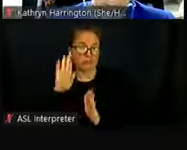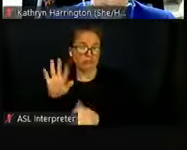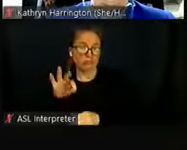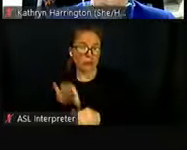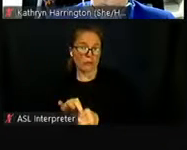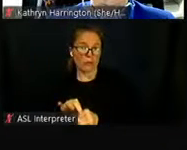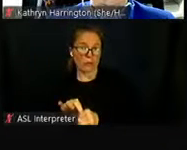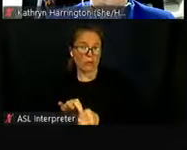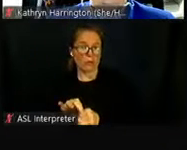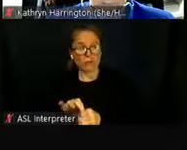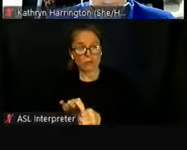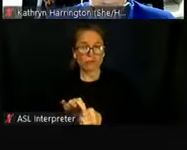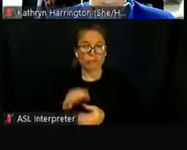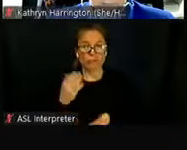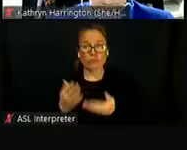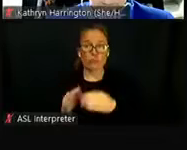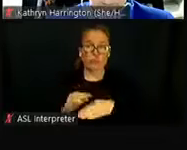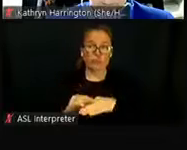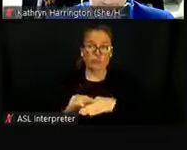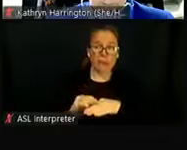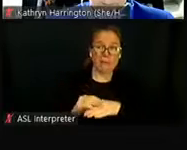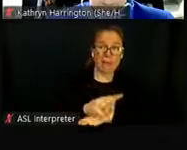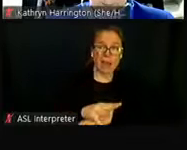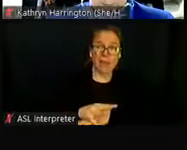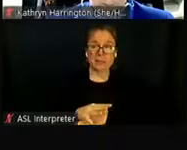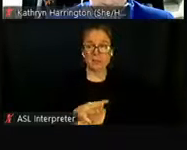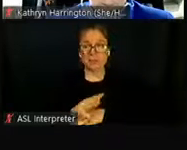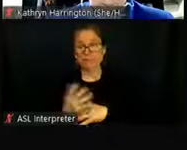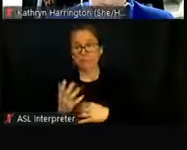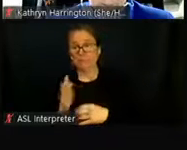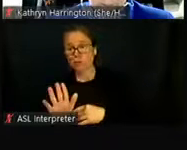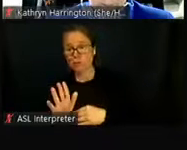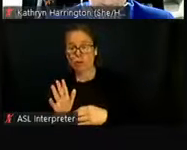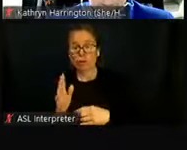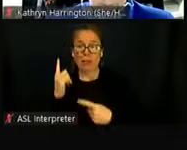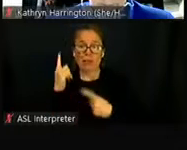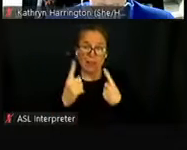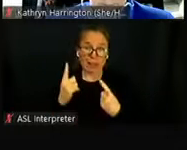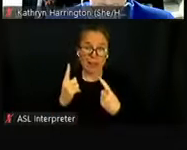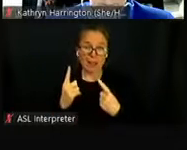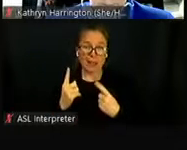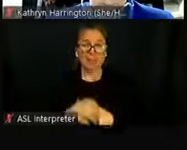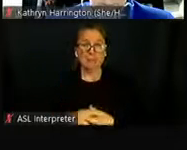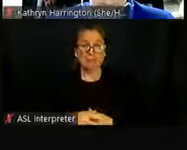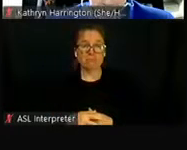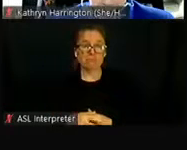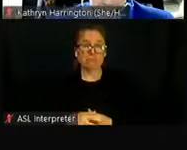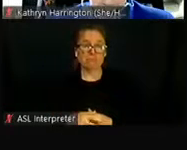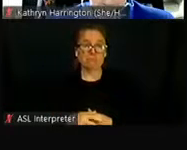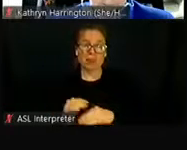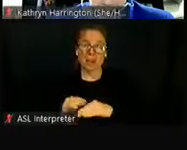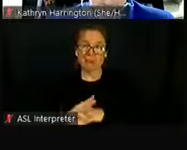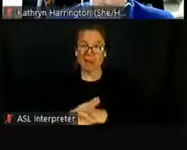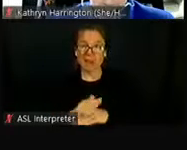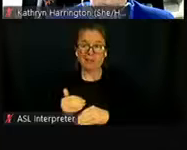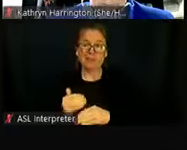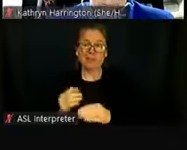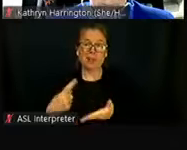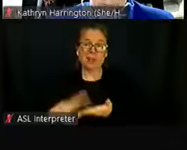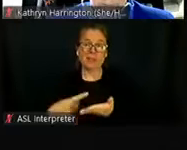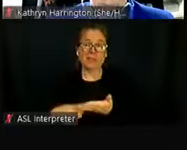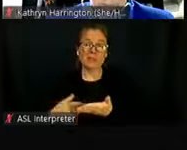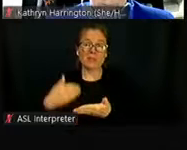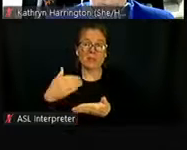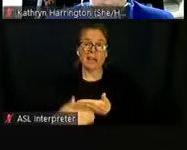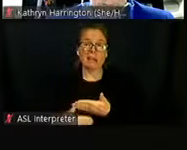it would temper or add to the conversation that we're going to have for the next 10 or 15 minutes before we close it down. And